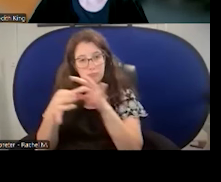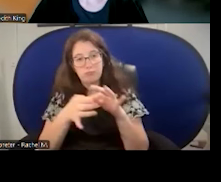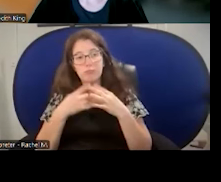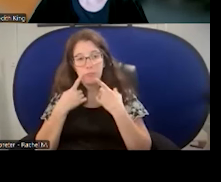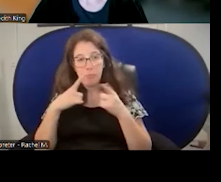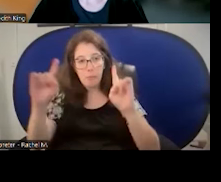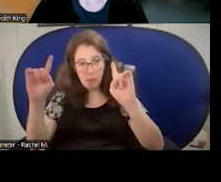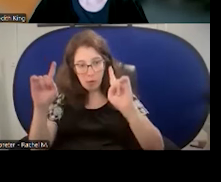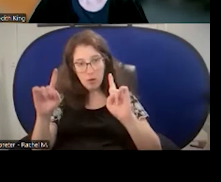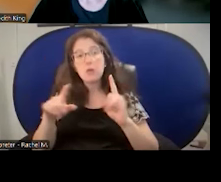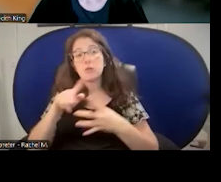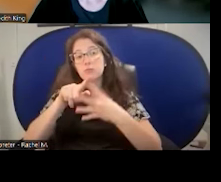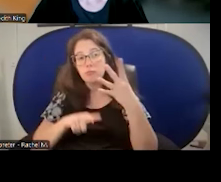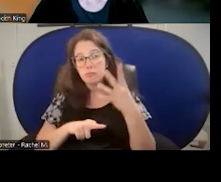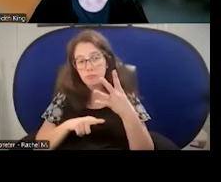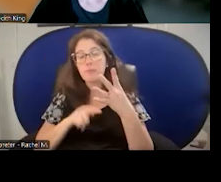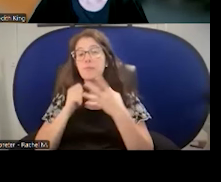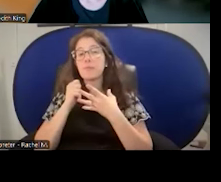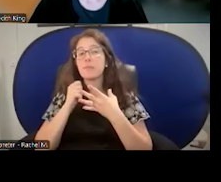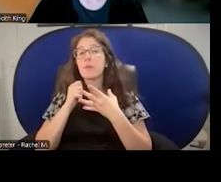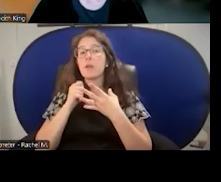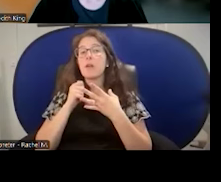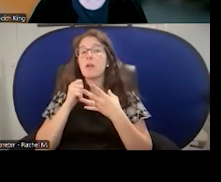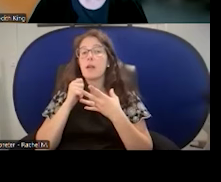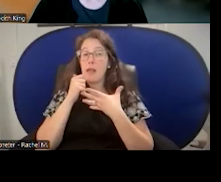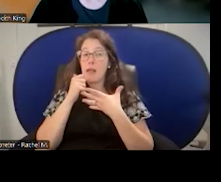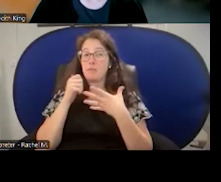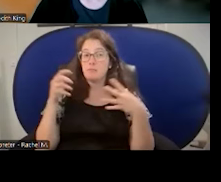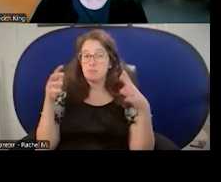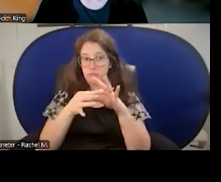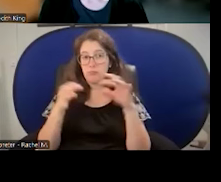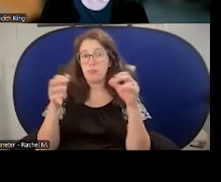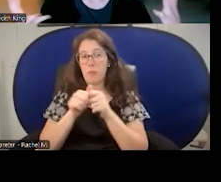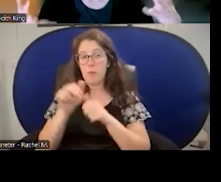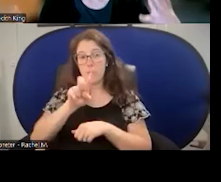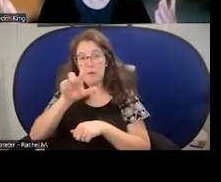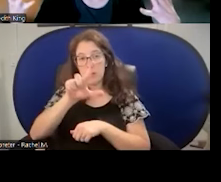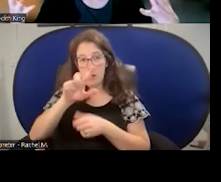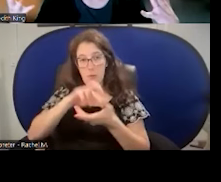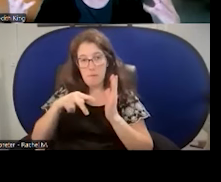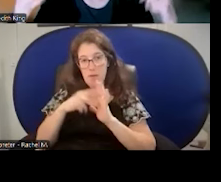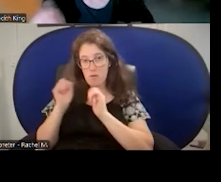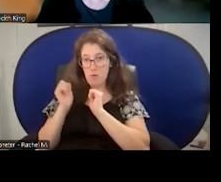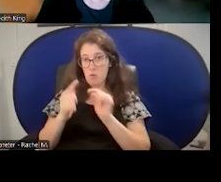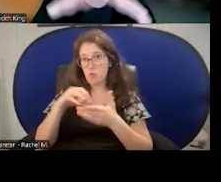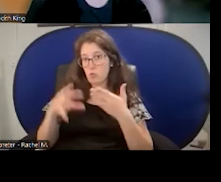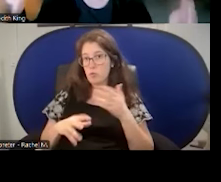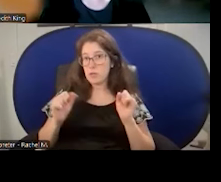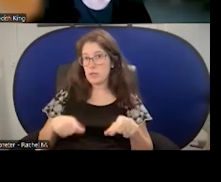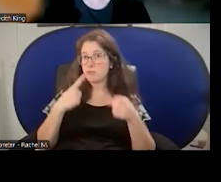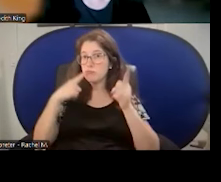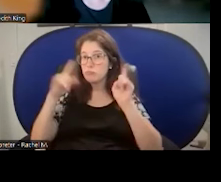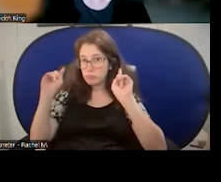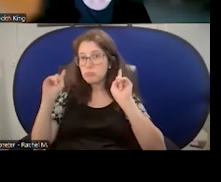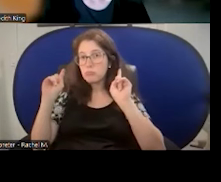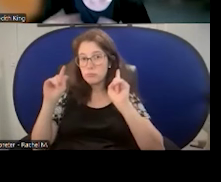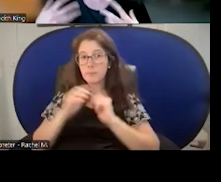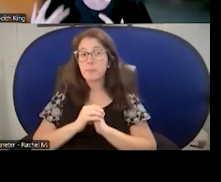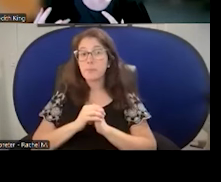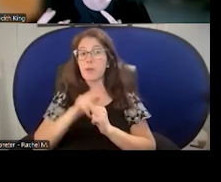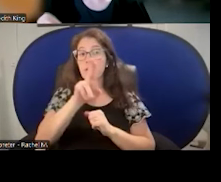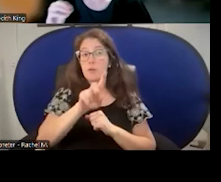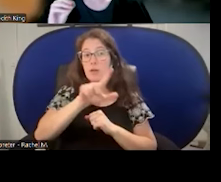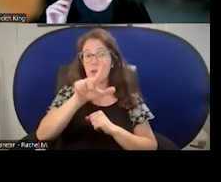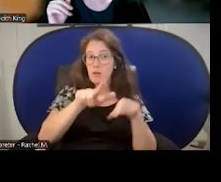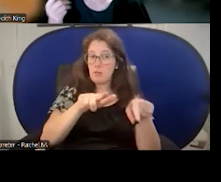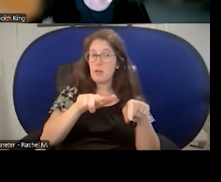can learn effectively. And you can think about it like this. UDL can provide the instructional structure, and